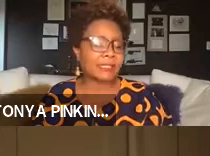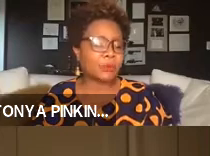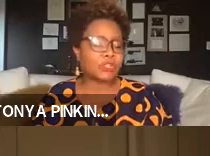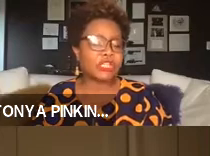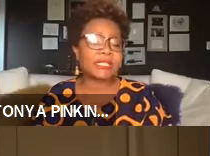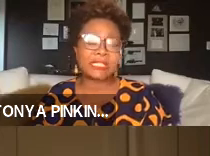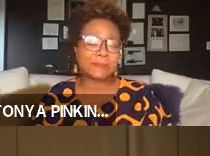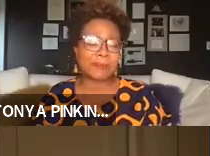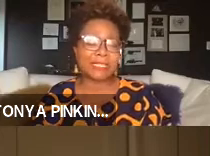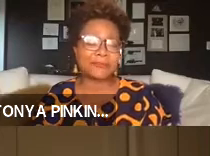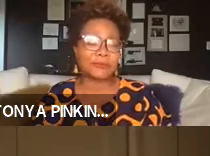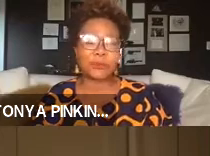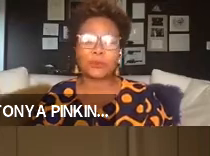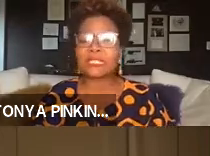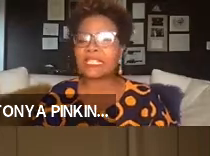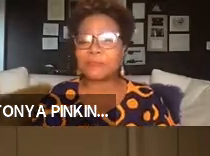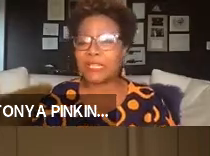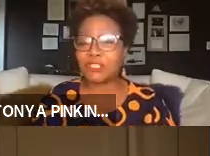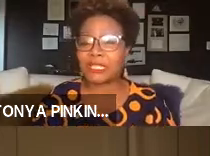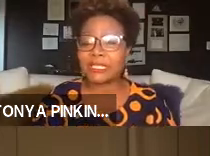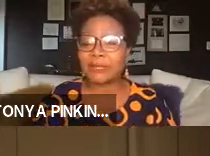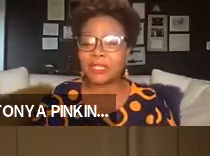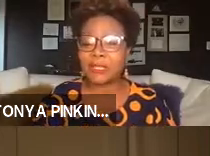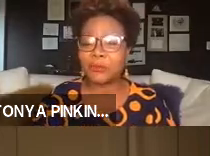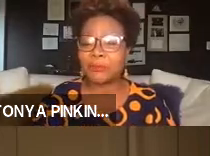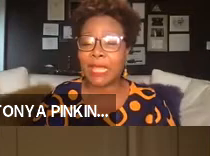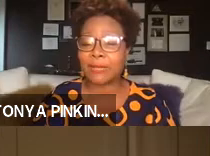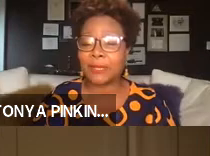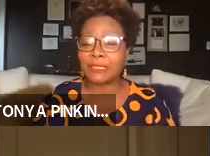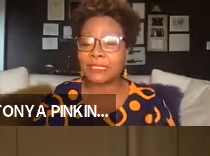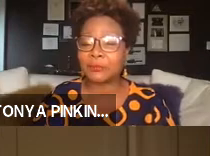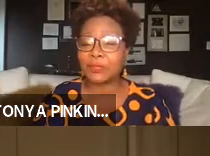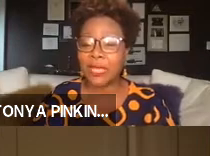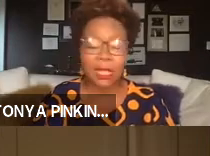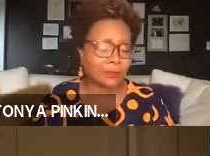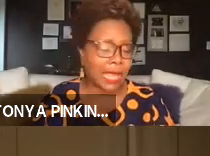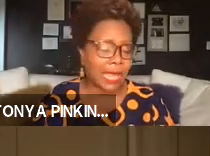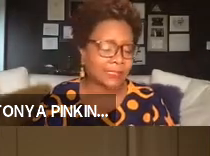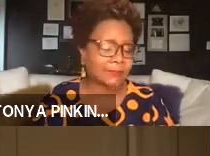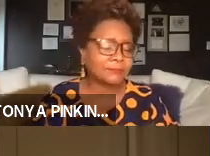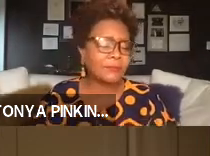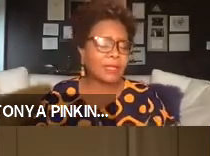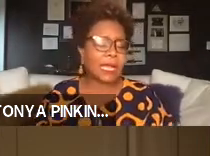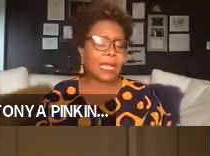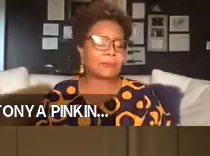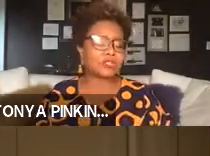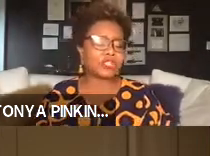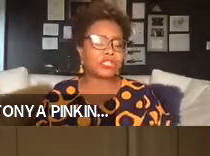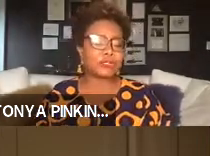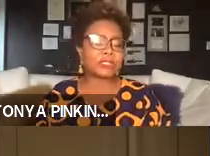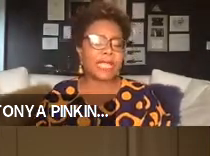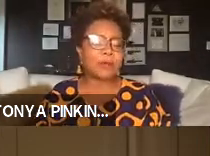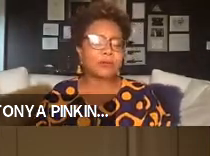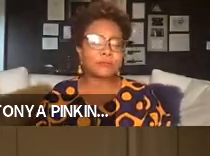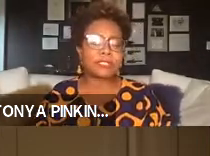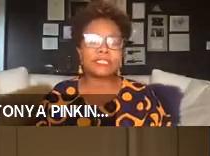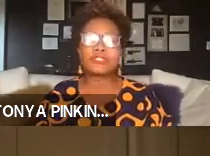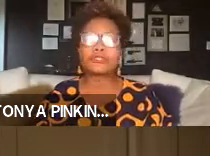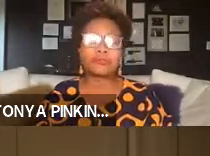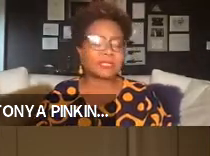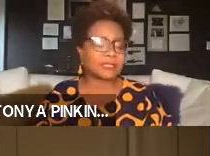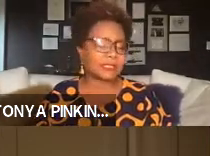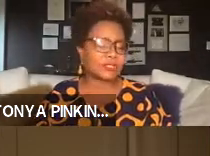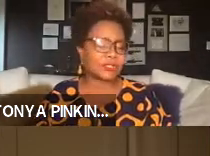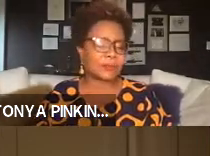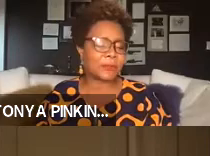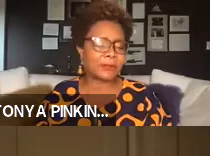And when she's suspended from school, suspension is something that we Black parents deal with a lot. She learns how closely